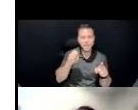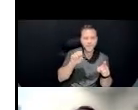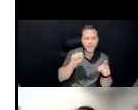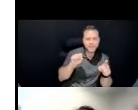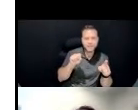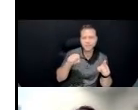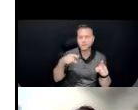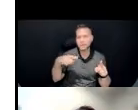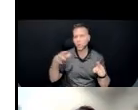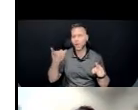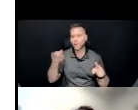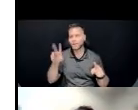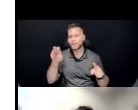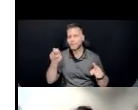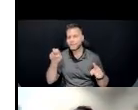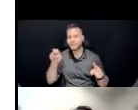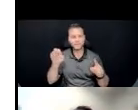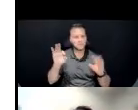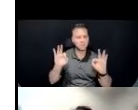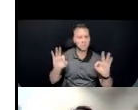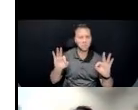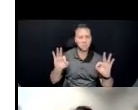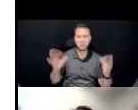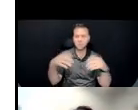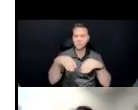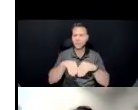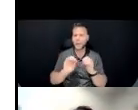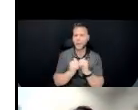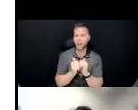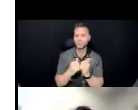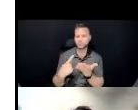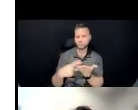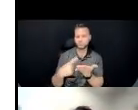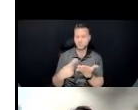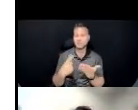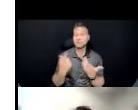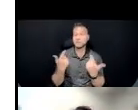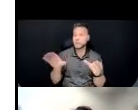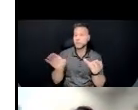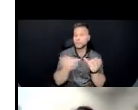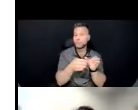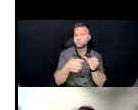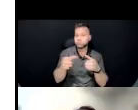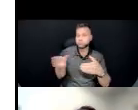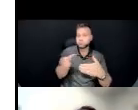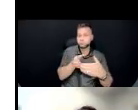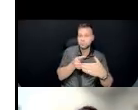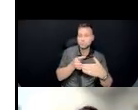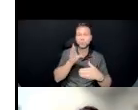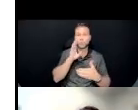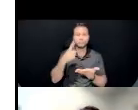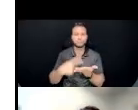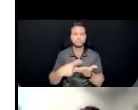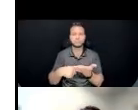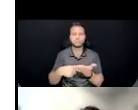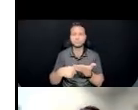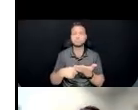a quick wrap up and have some resources at the end.